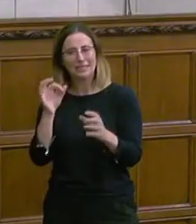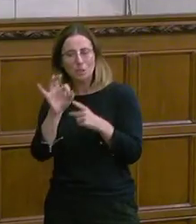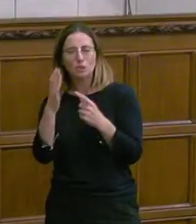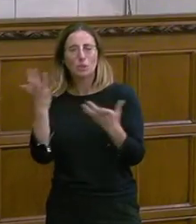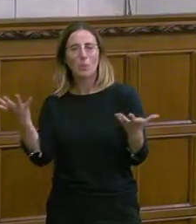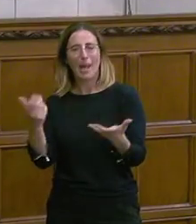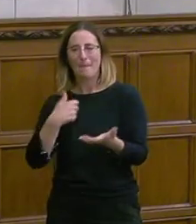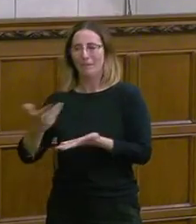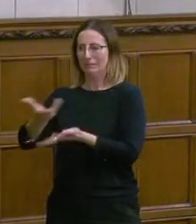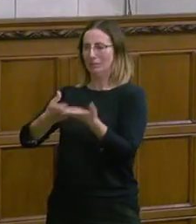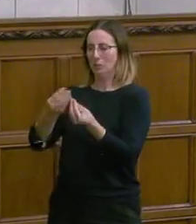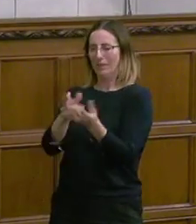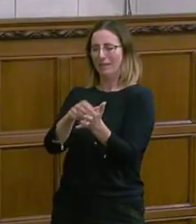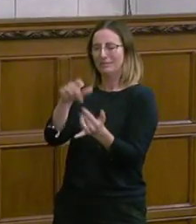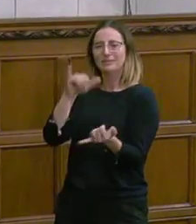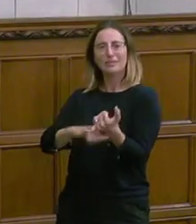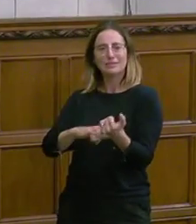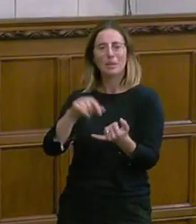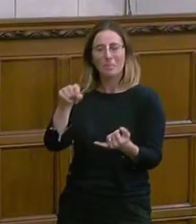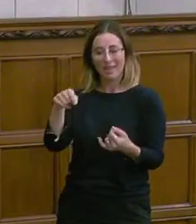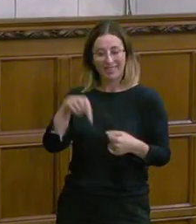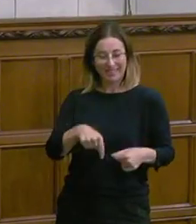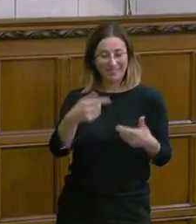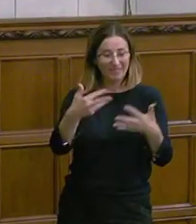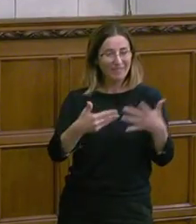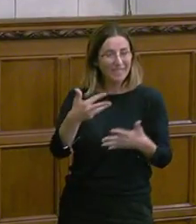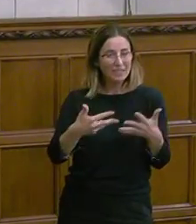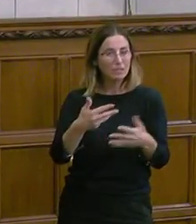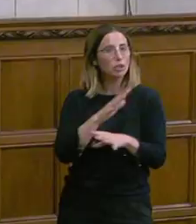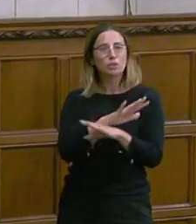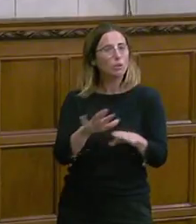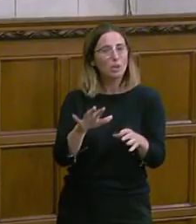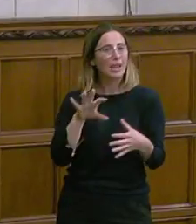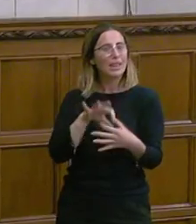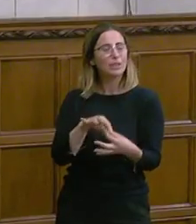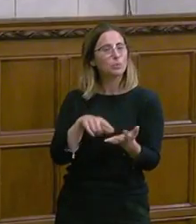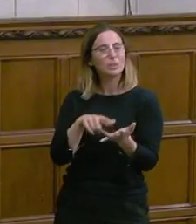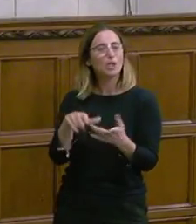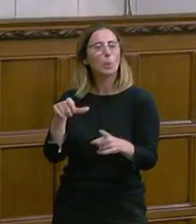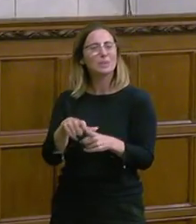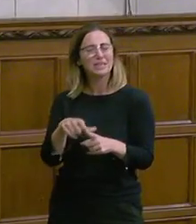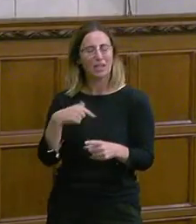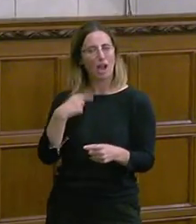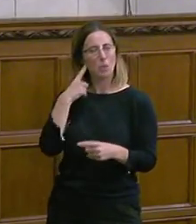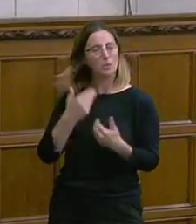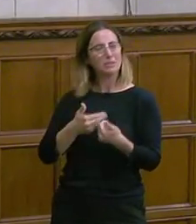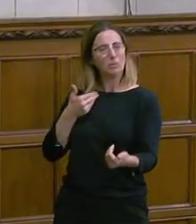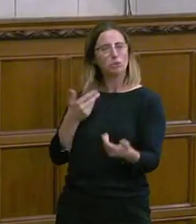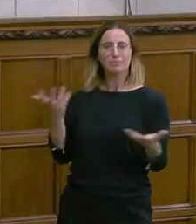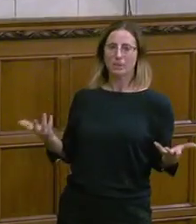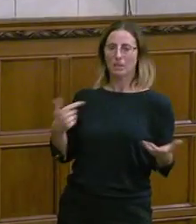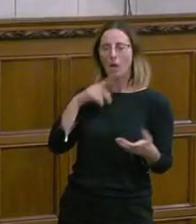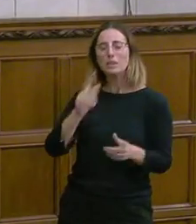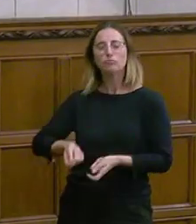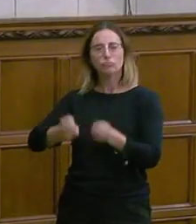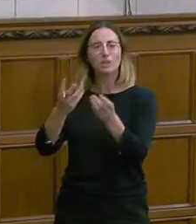NDCS. But the figures, as I understand, do not include teachers of the deaf in special schools, but I will take that up with NDCS.